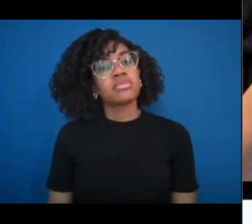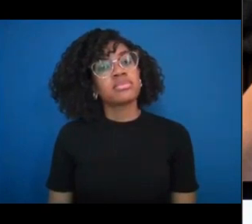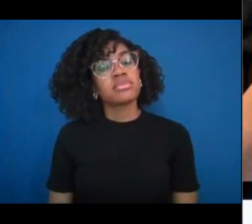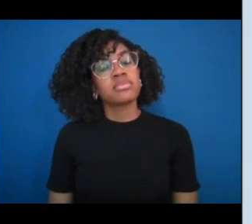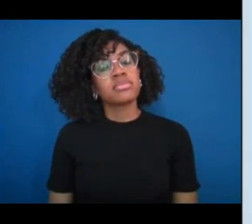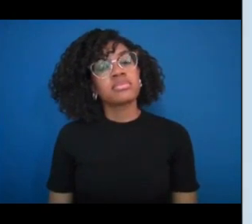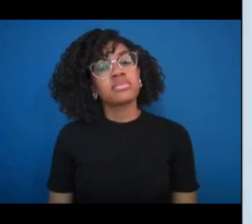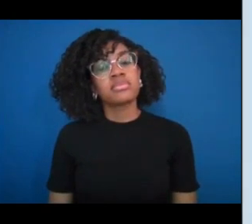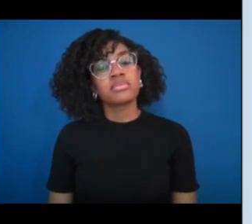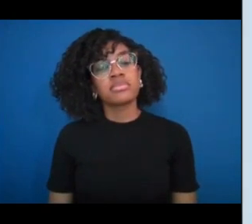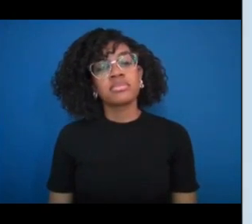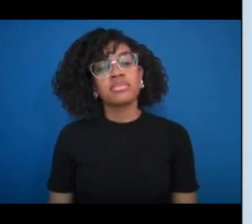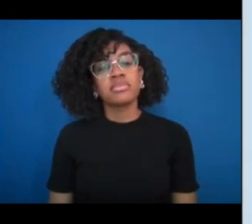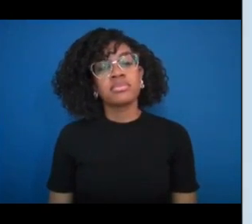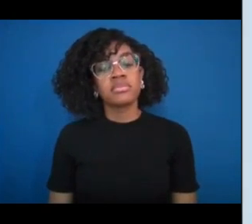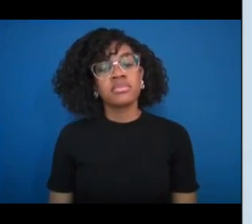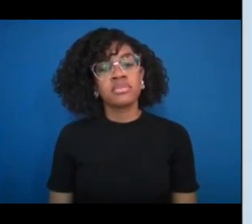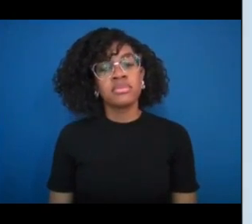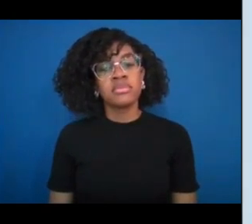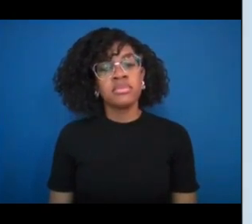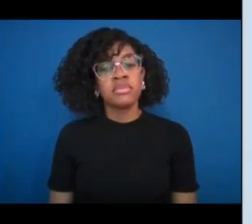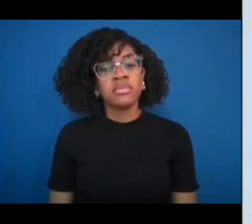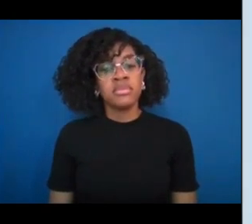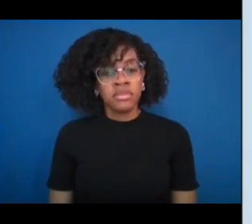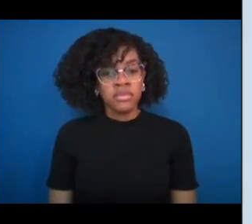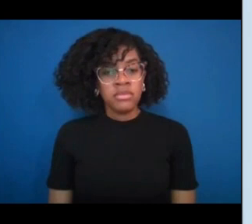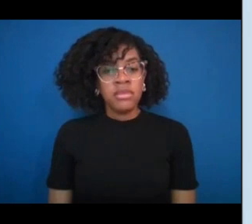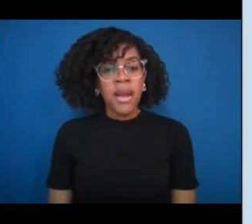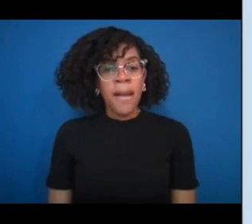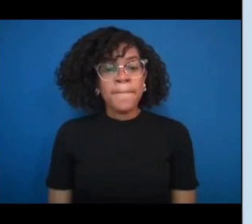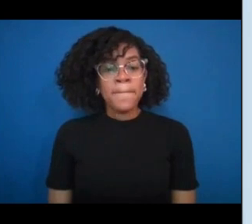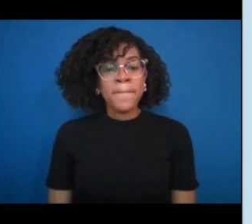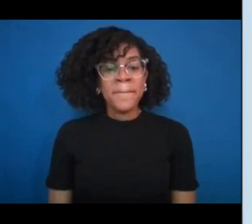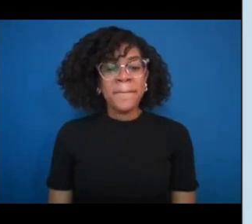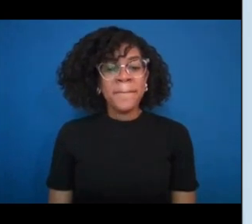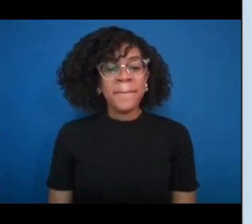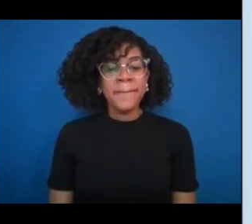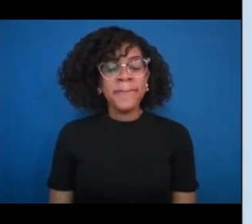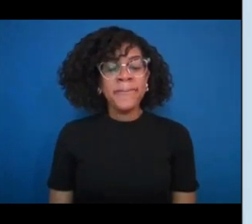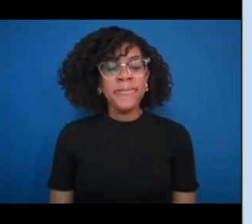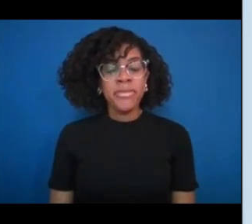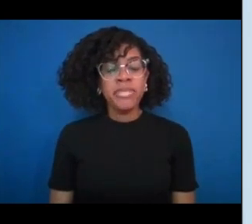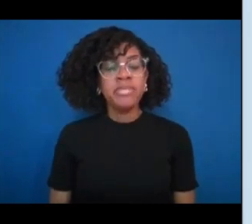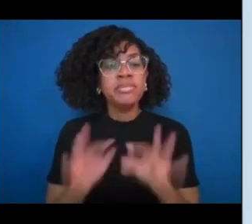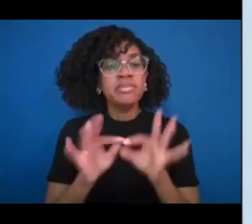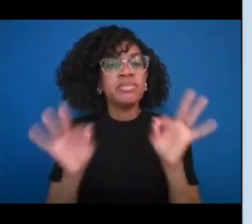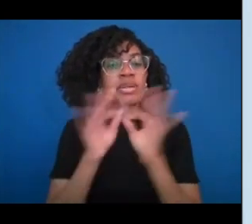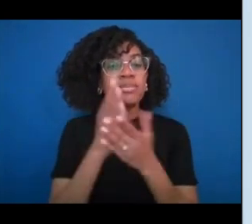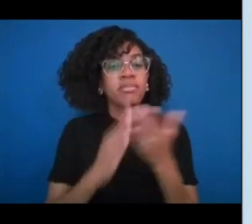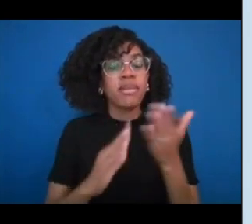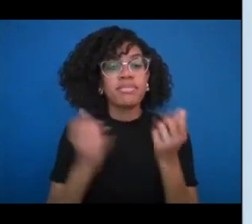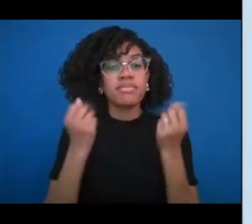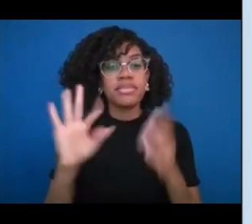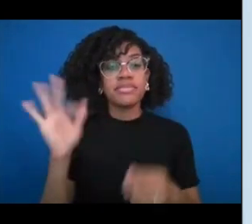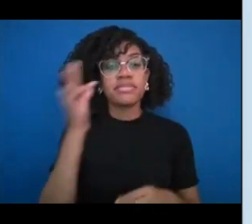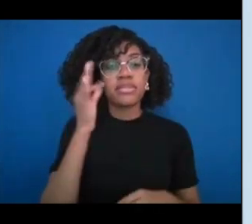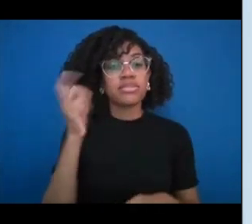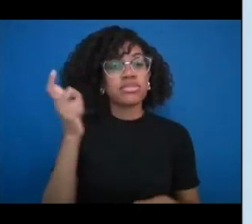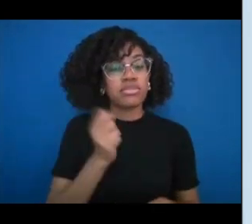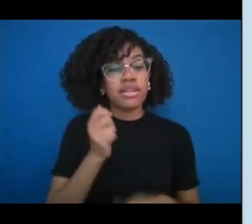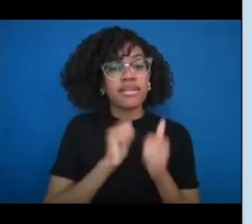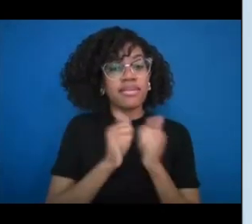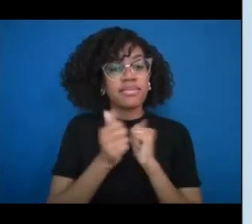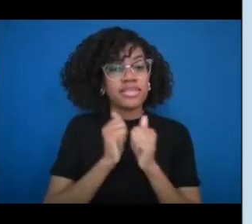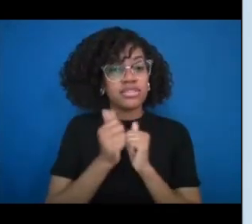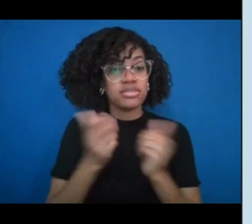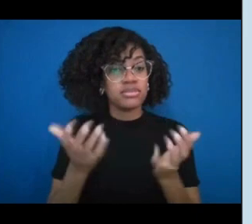A key part of many federal grant competitions is